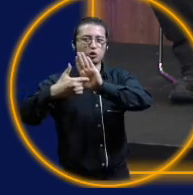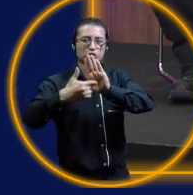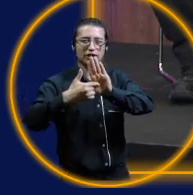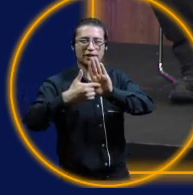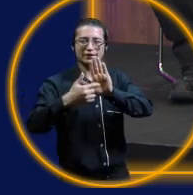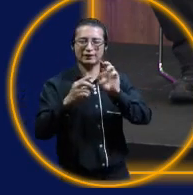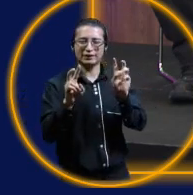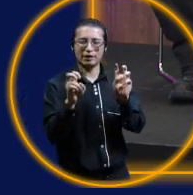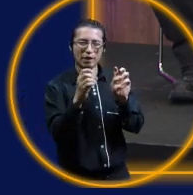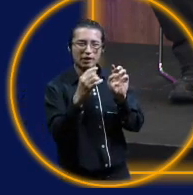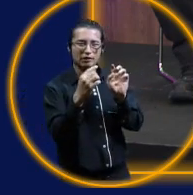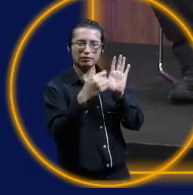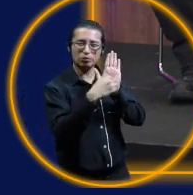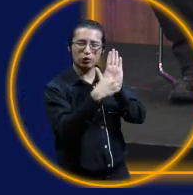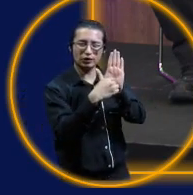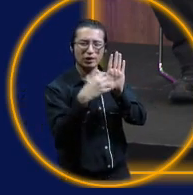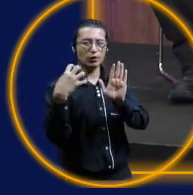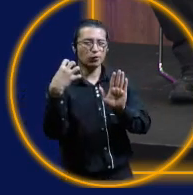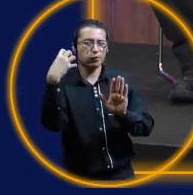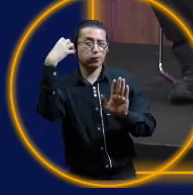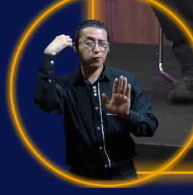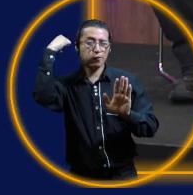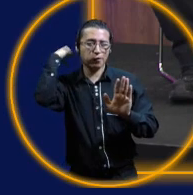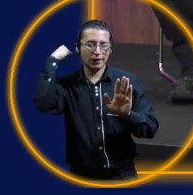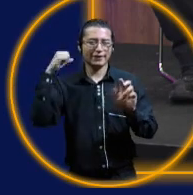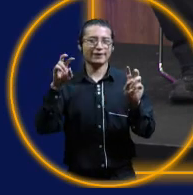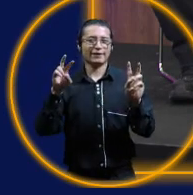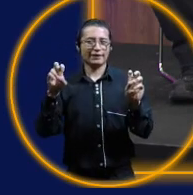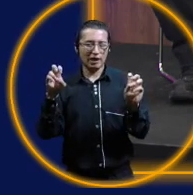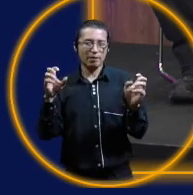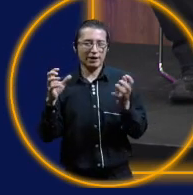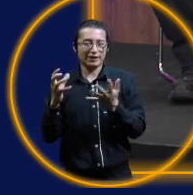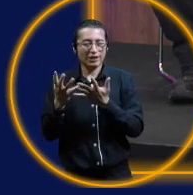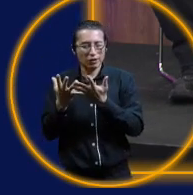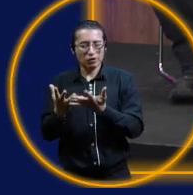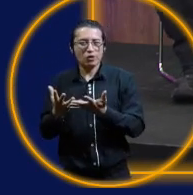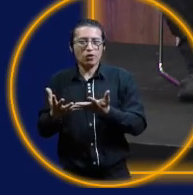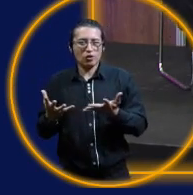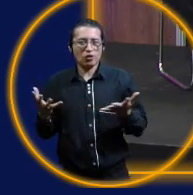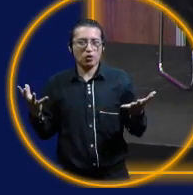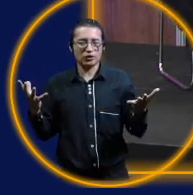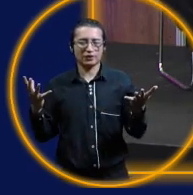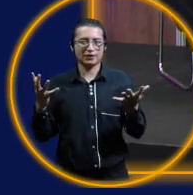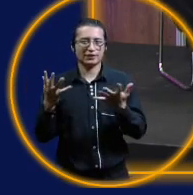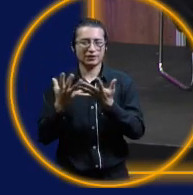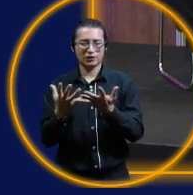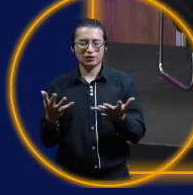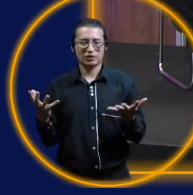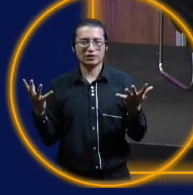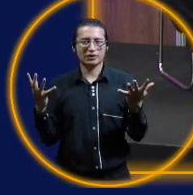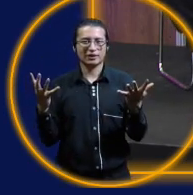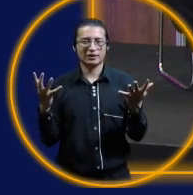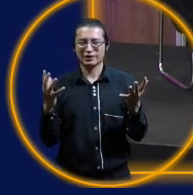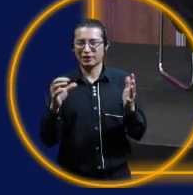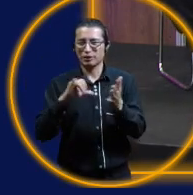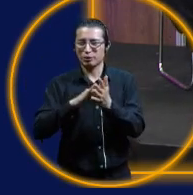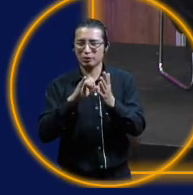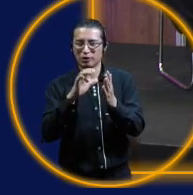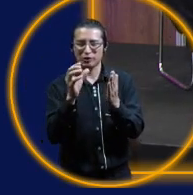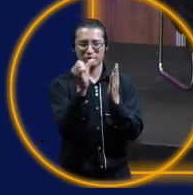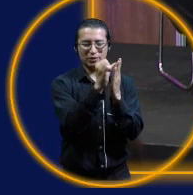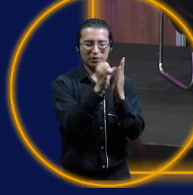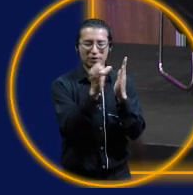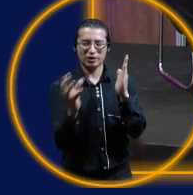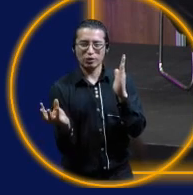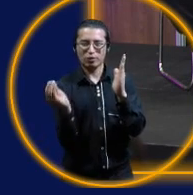like these things get you to stick around on these platforms and, you know, light up these parts of your brain.